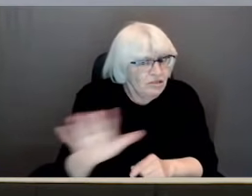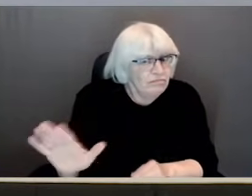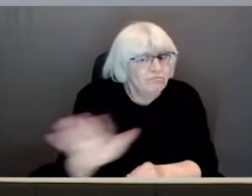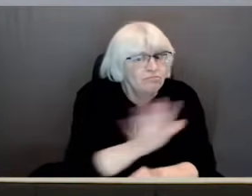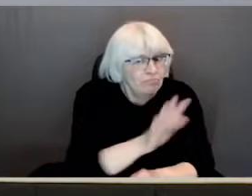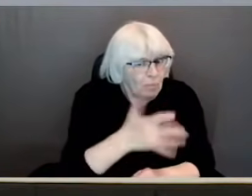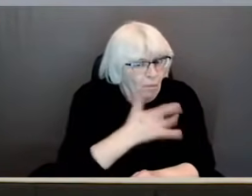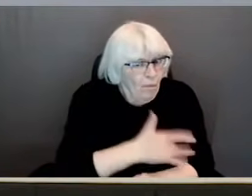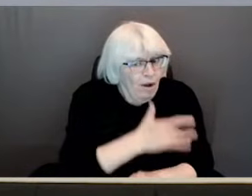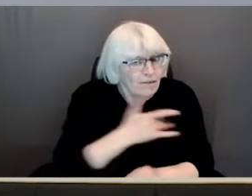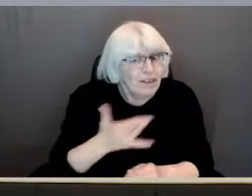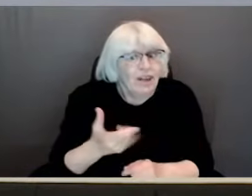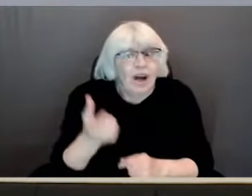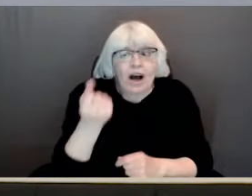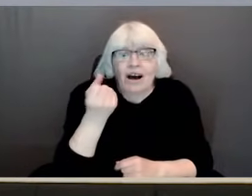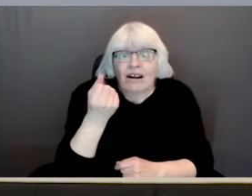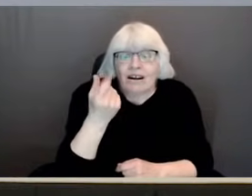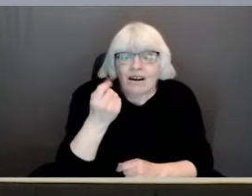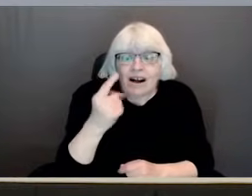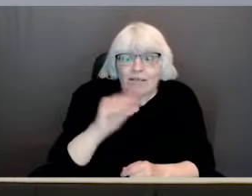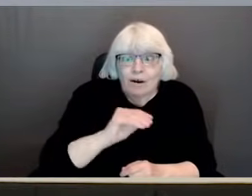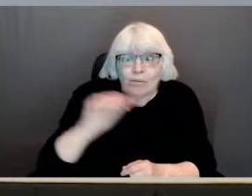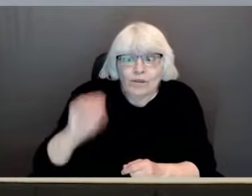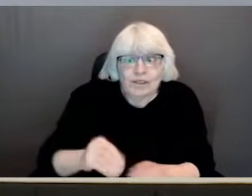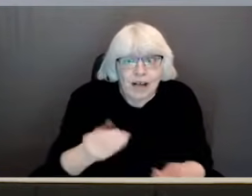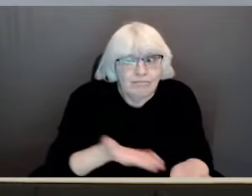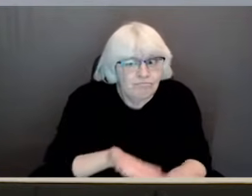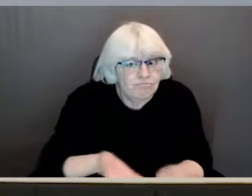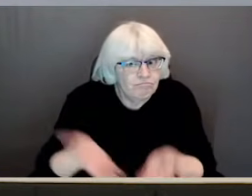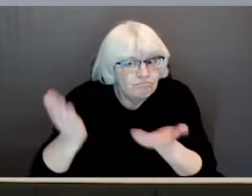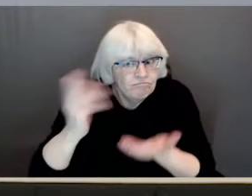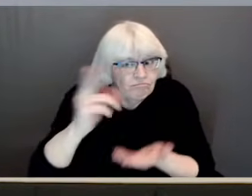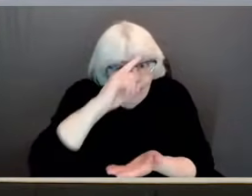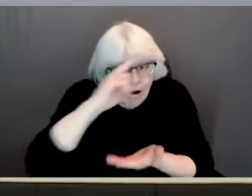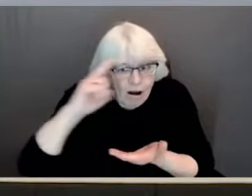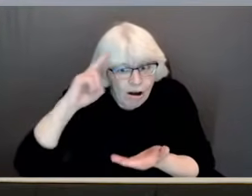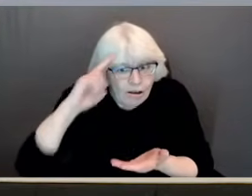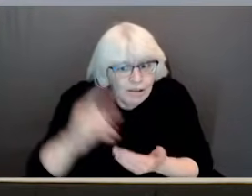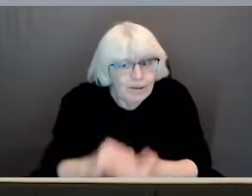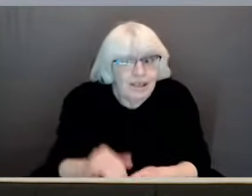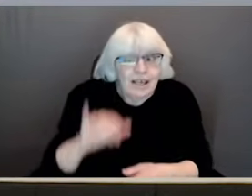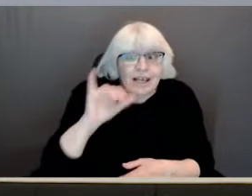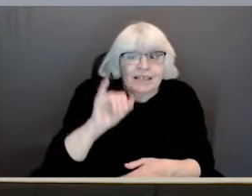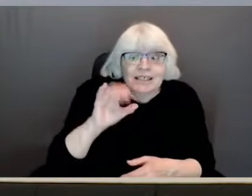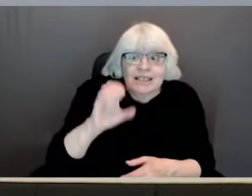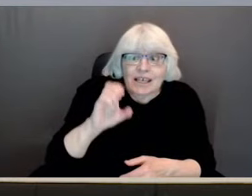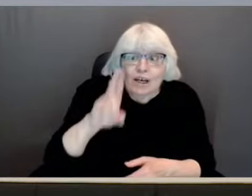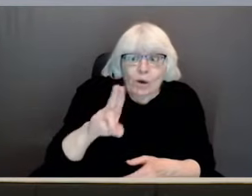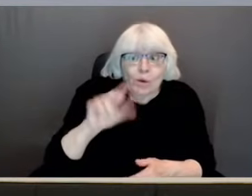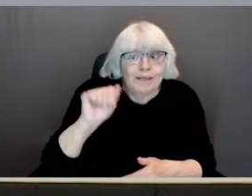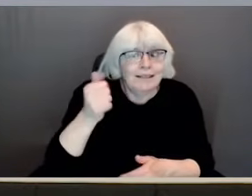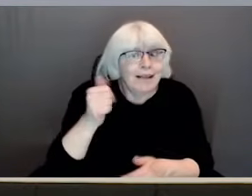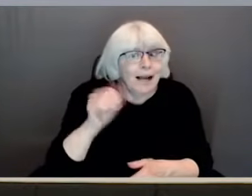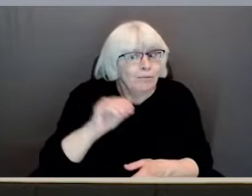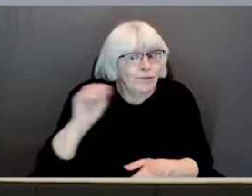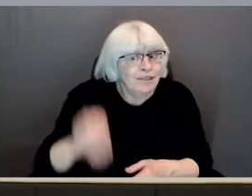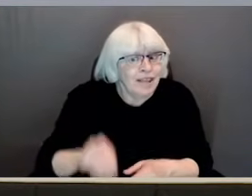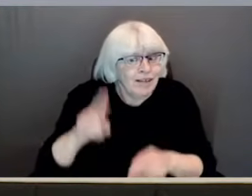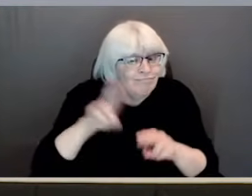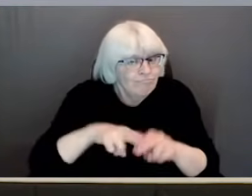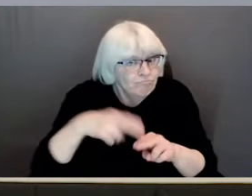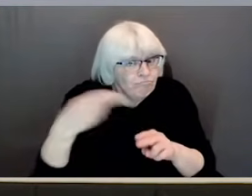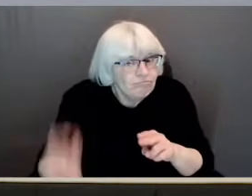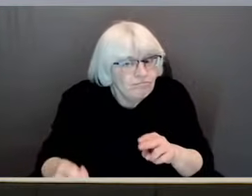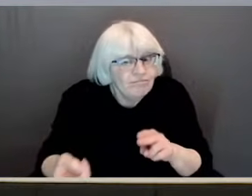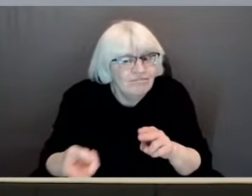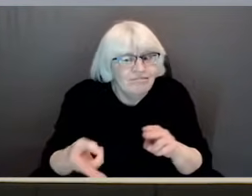ICU admissions down 10%. Despite these encouraging numbers, on average, over 2,100 people a